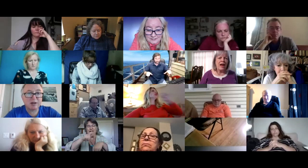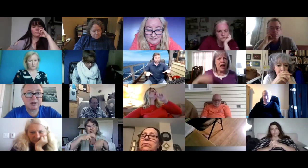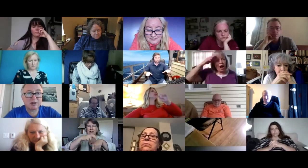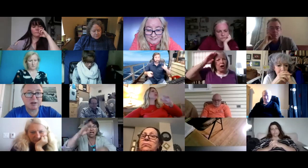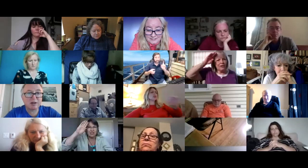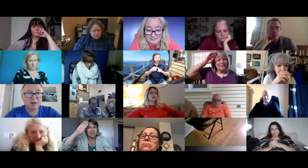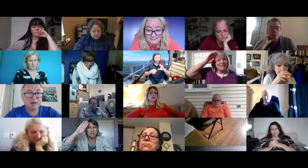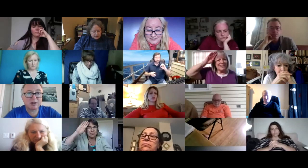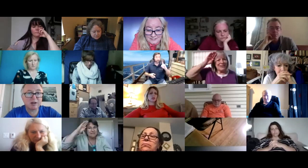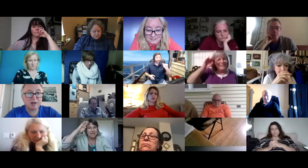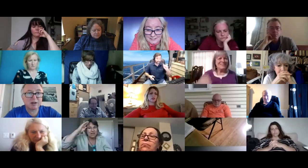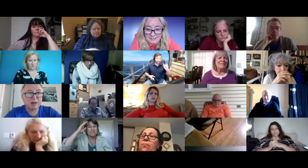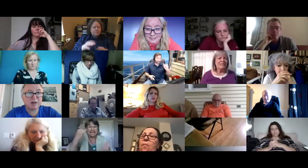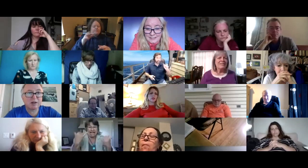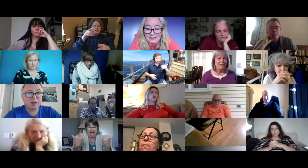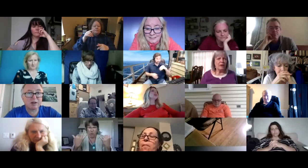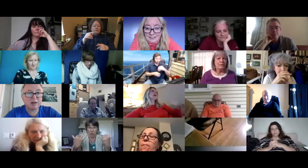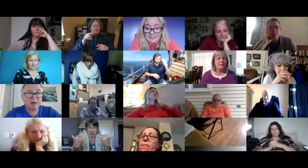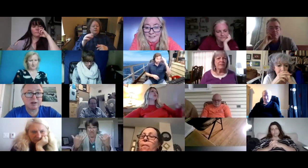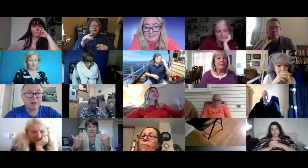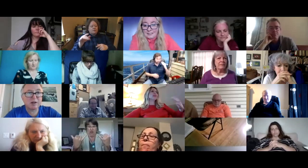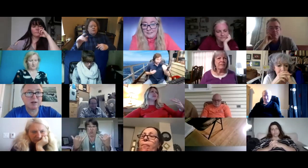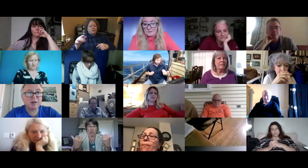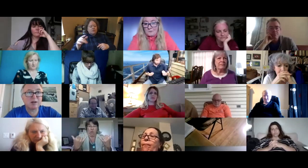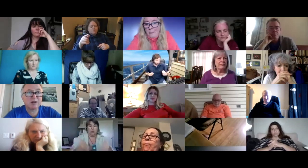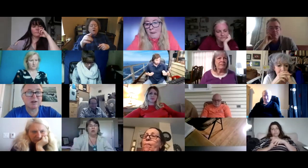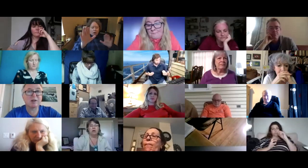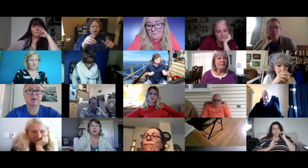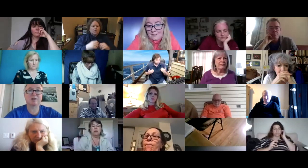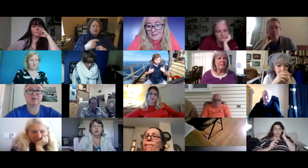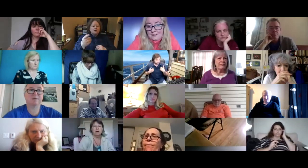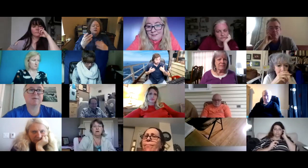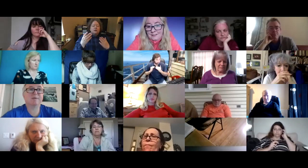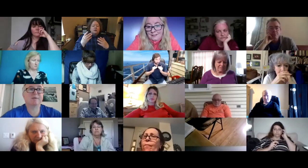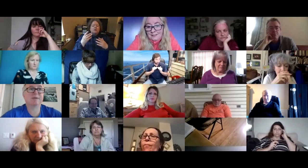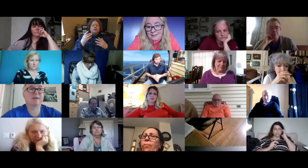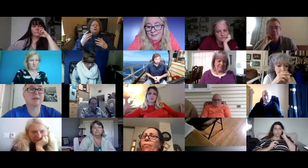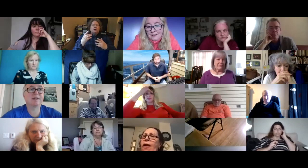Ireland You're welcome. now? Yeah.